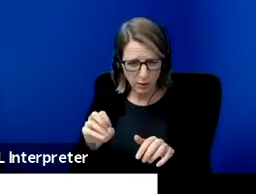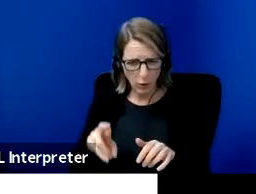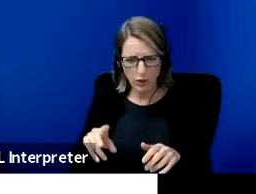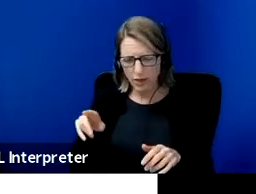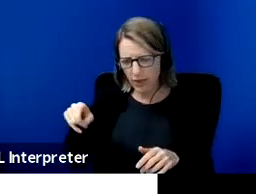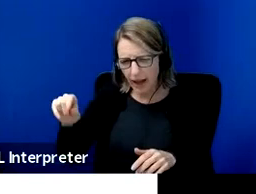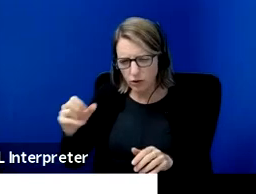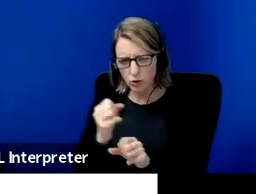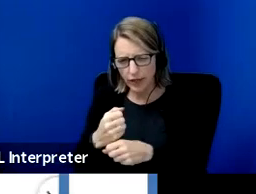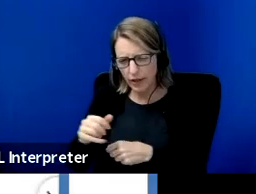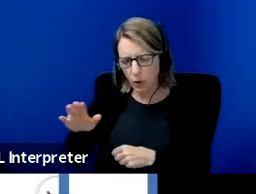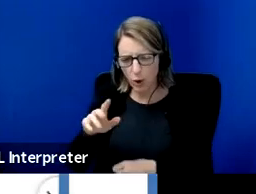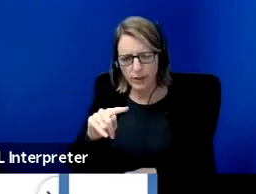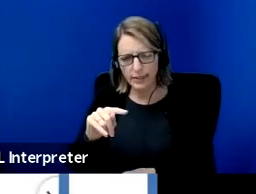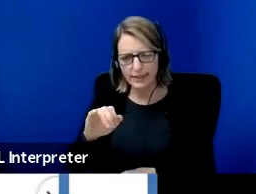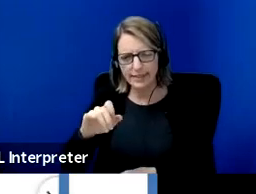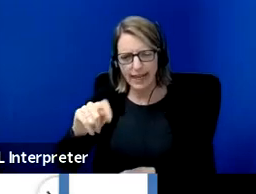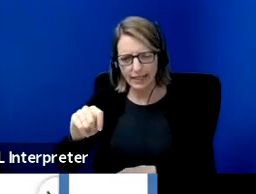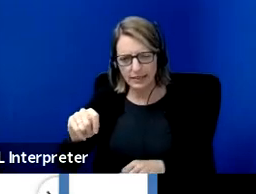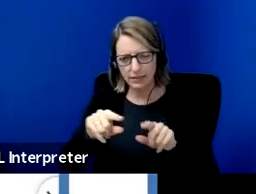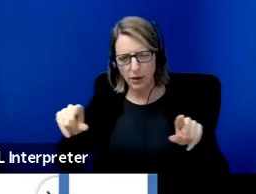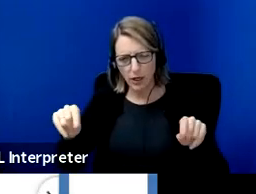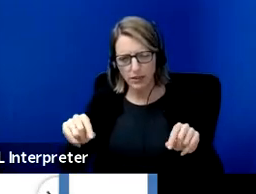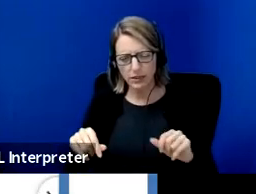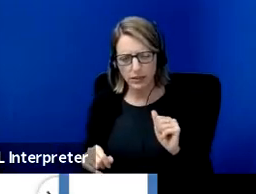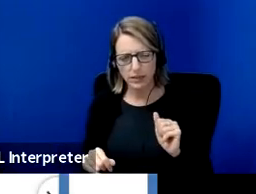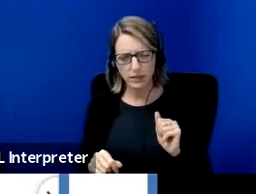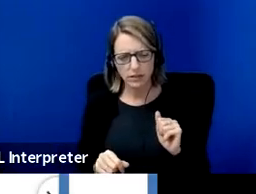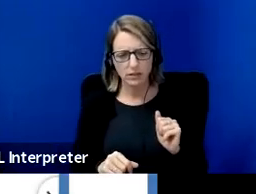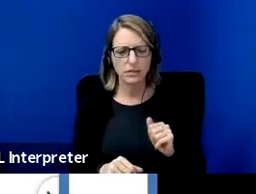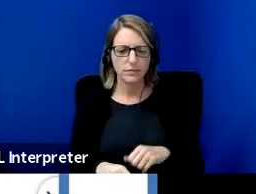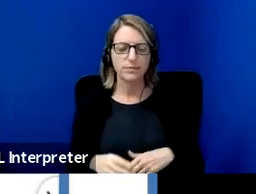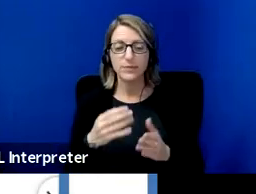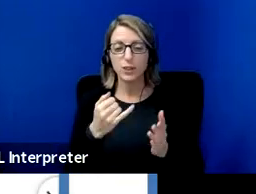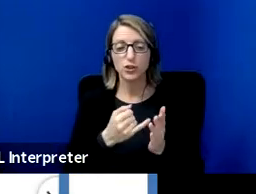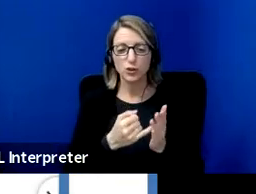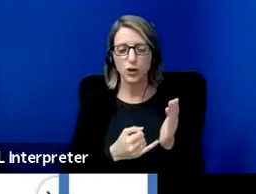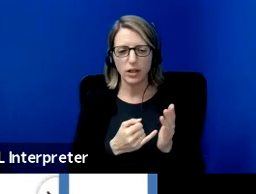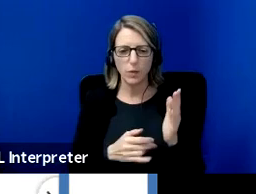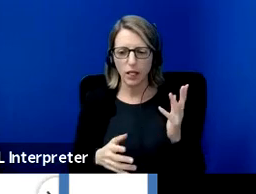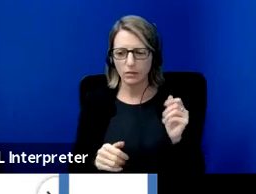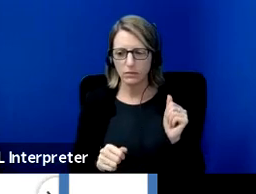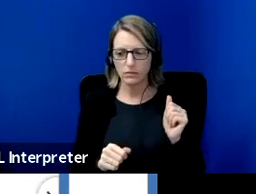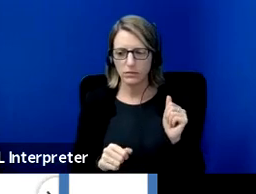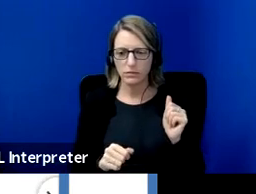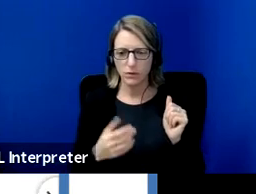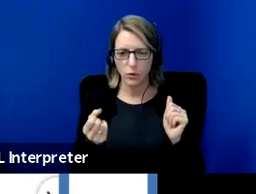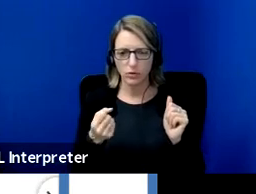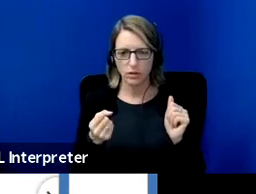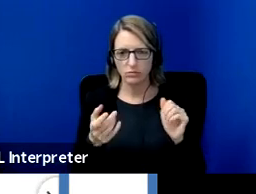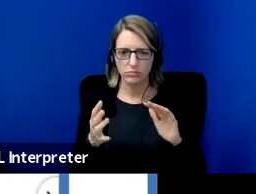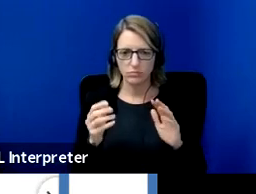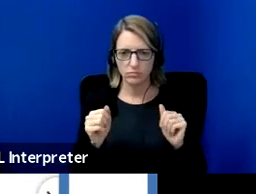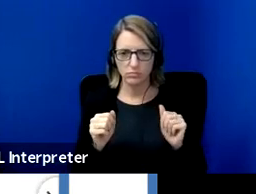their own text box? So in drawing, remember we had that edit option. I'm actually going to go, let me just do this.